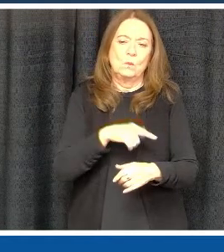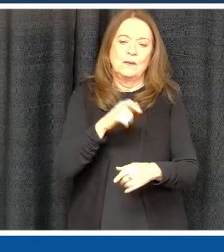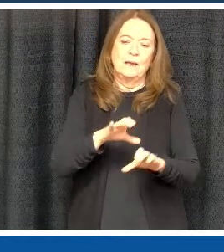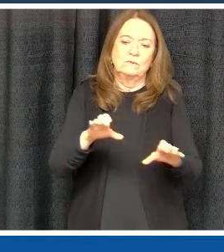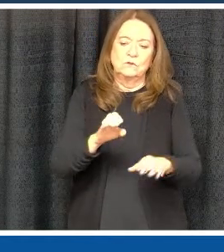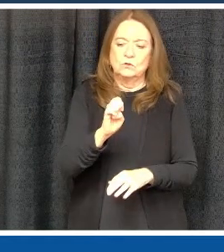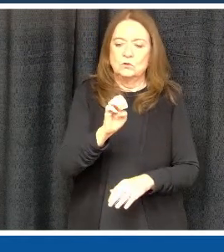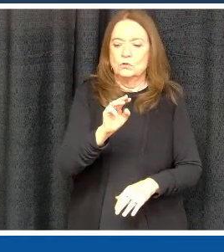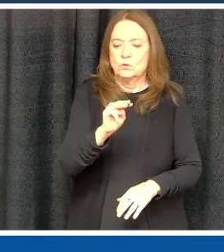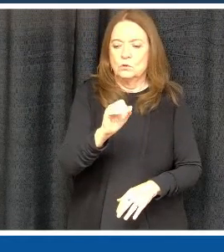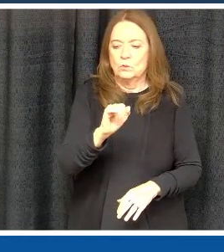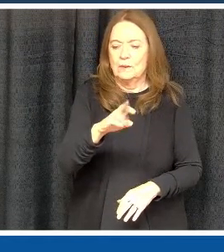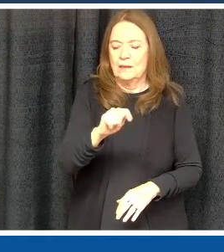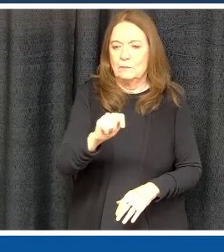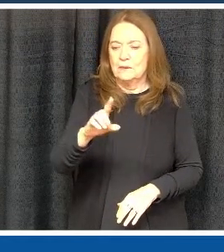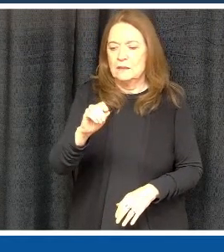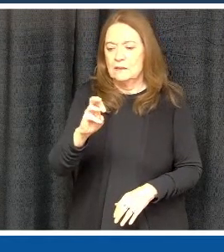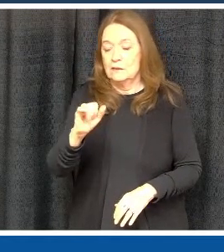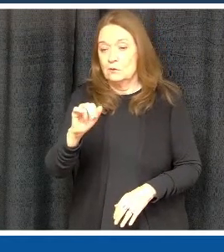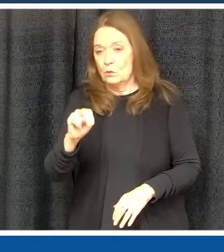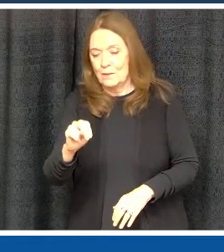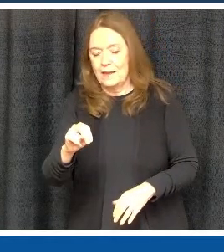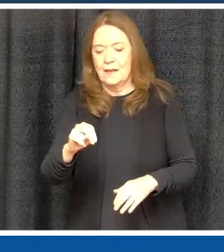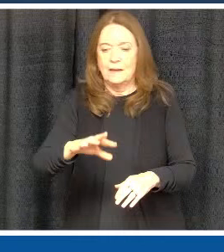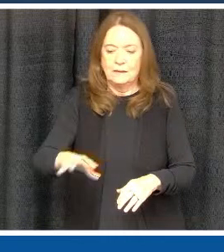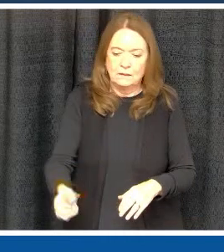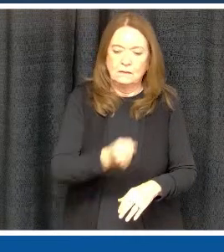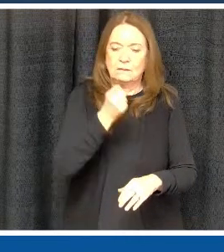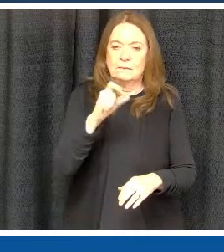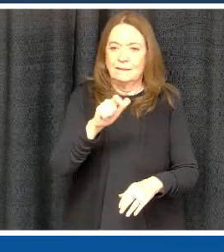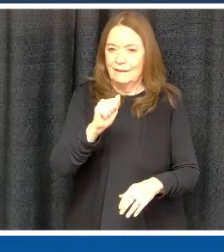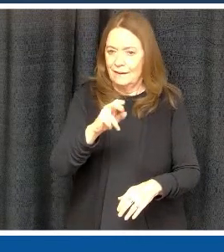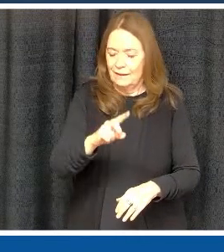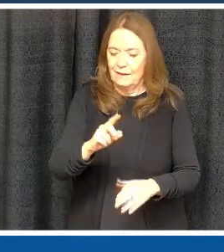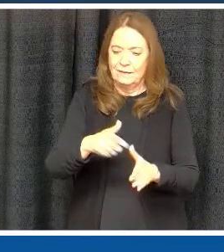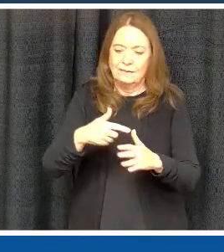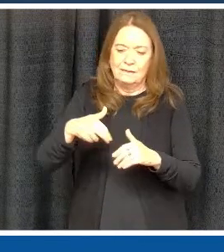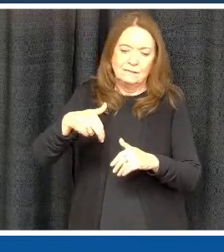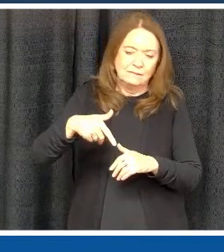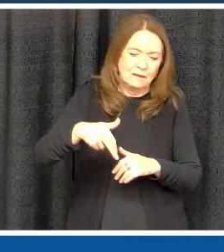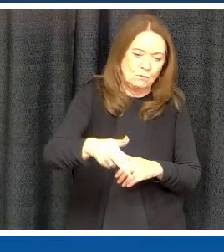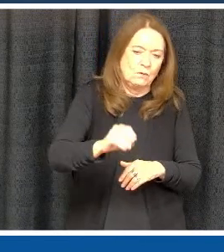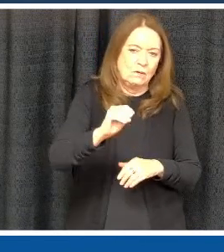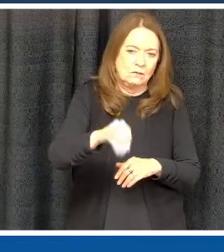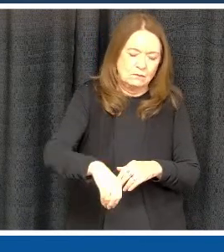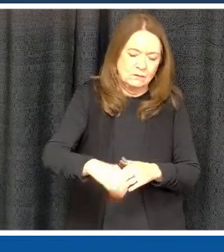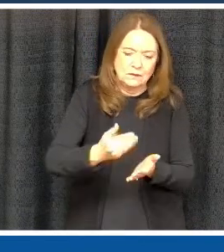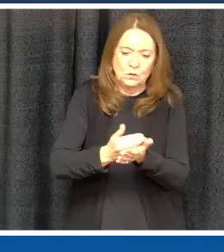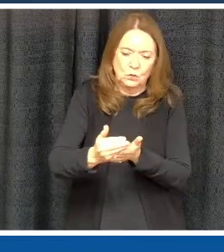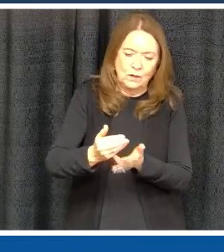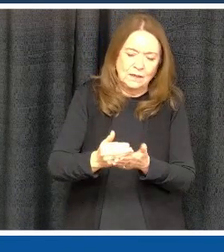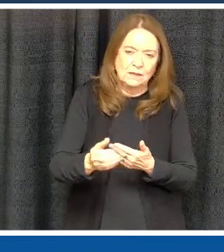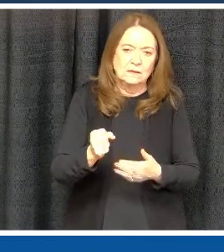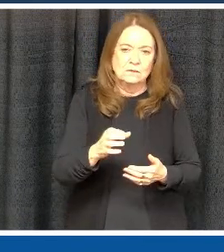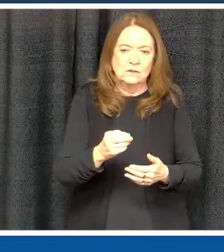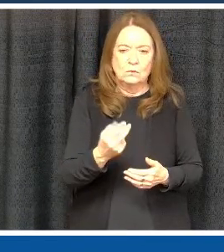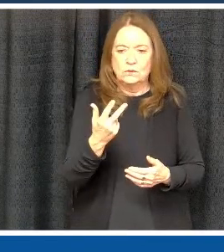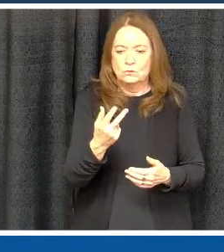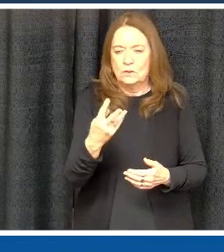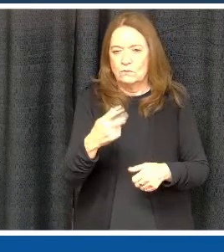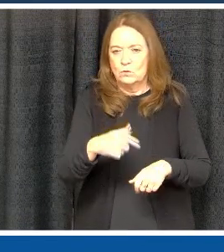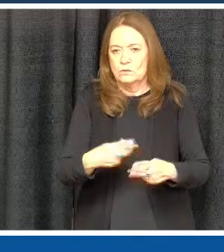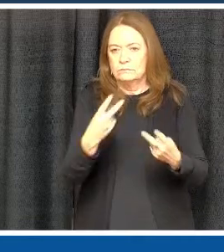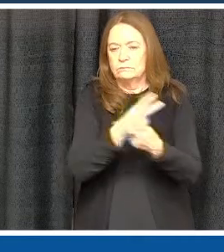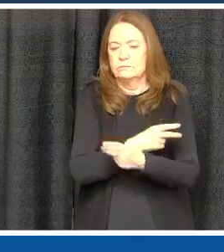eminent domain, and then we have to buy, put in the sidewalk and grade it, and so it's 3 to 4 times as